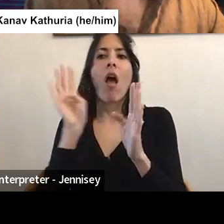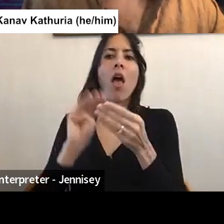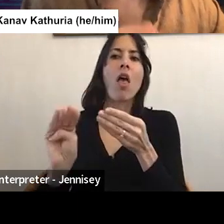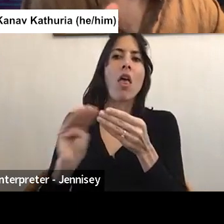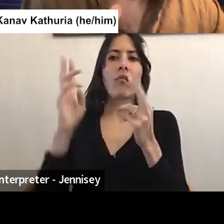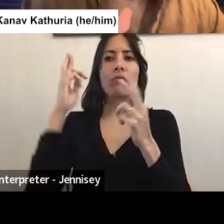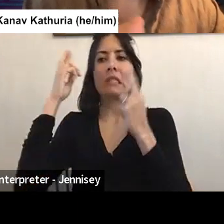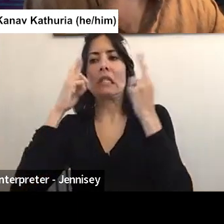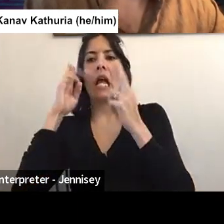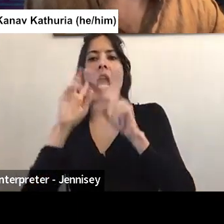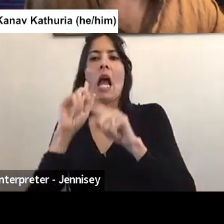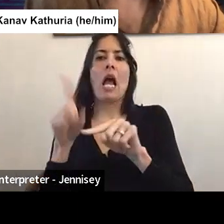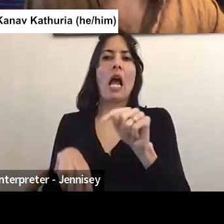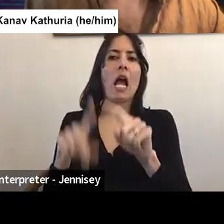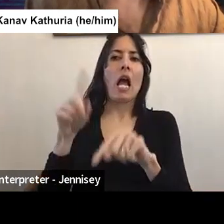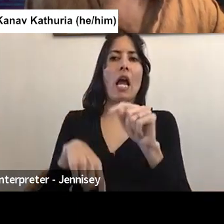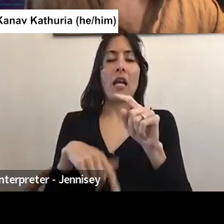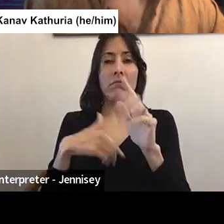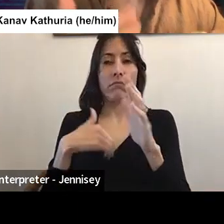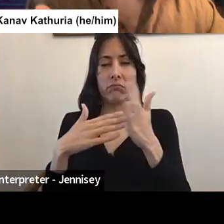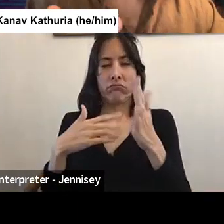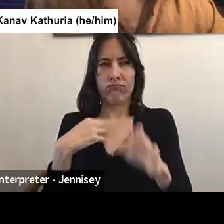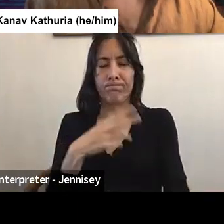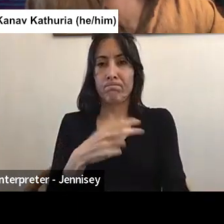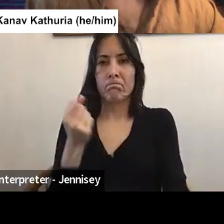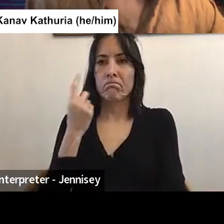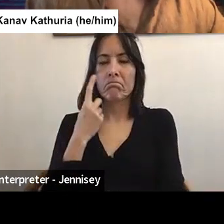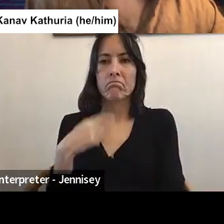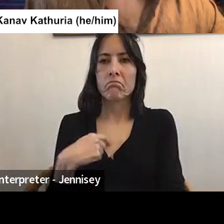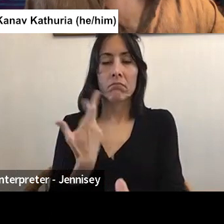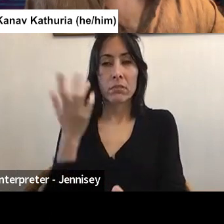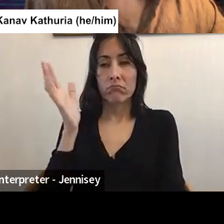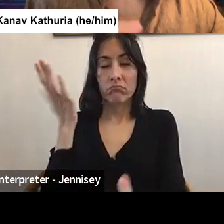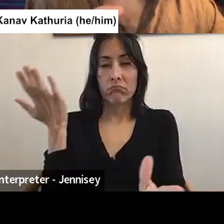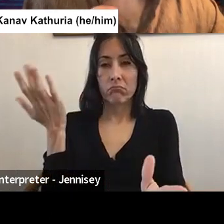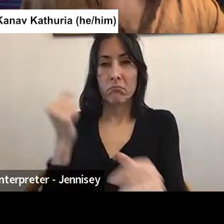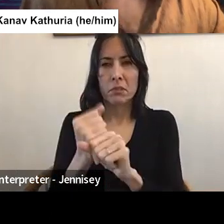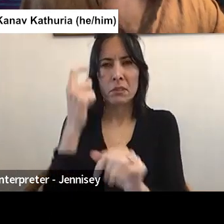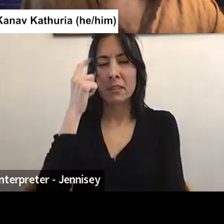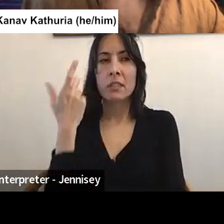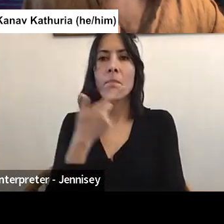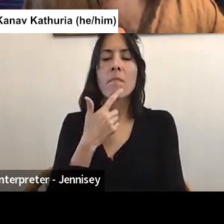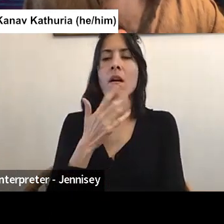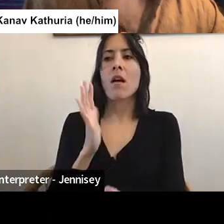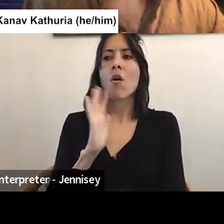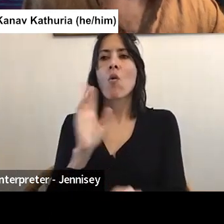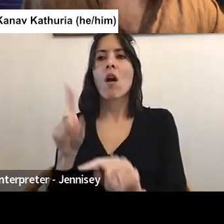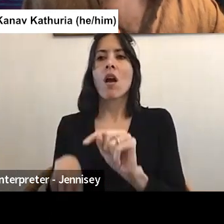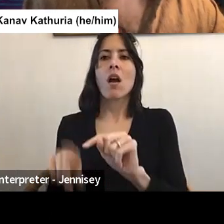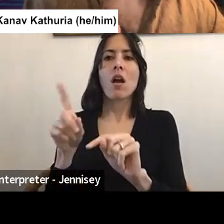Just like so deeply illogical. So what we had to do was really kind of pivot to